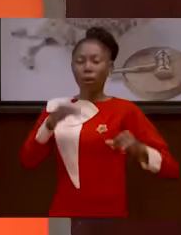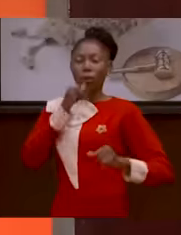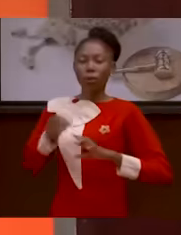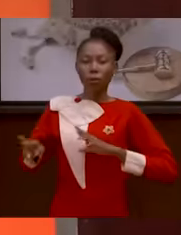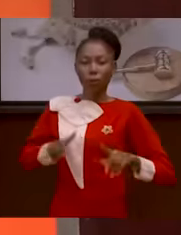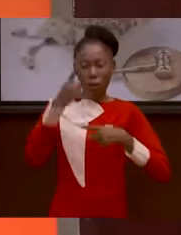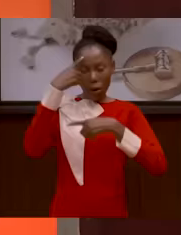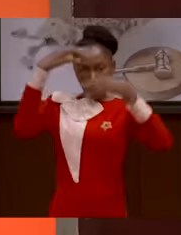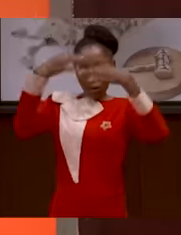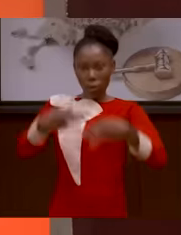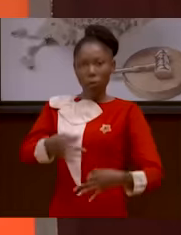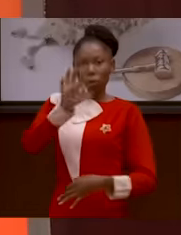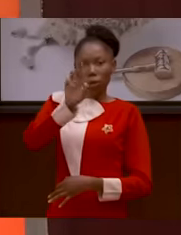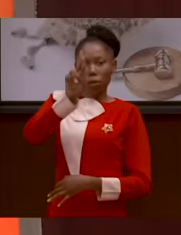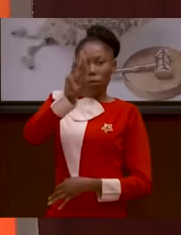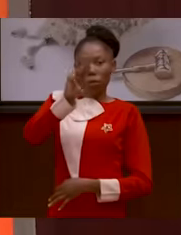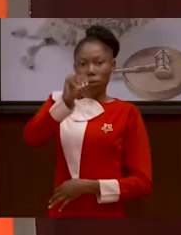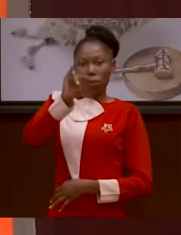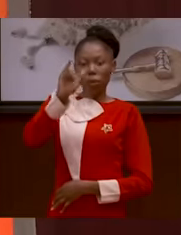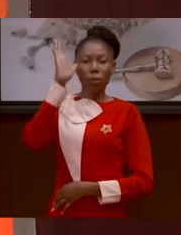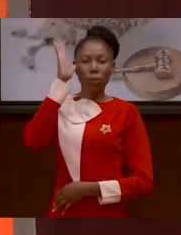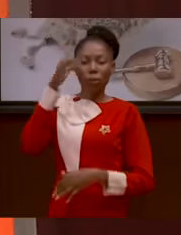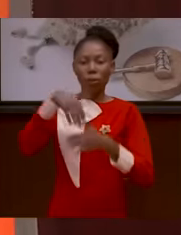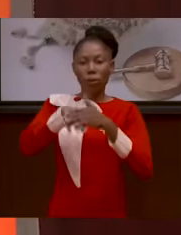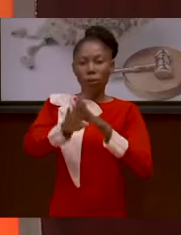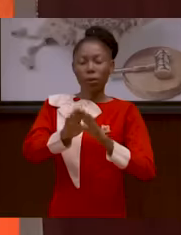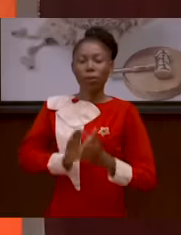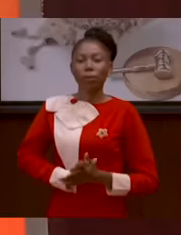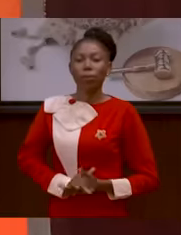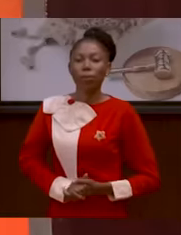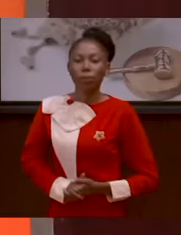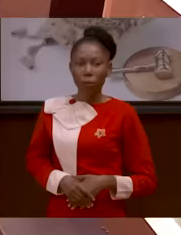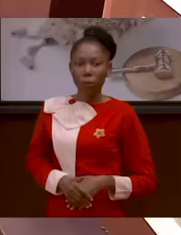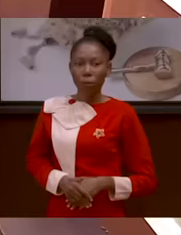Court in session. Honorable Judge Fumi Asaolu presiding.